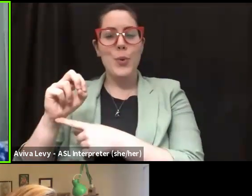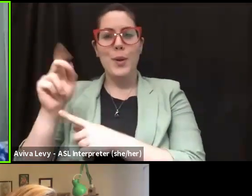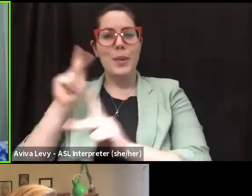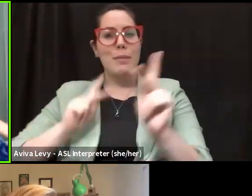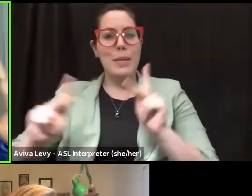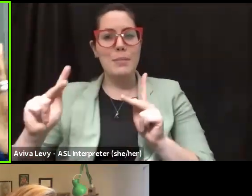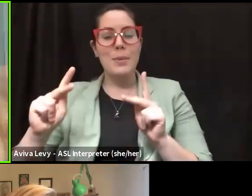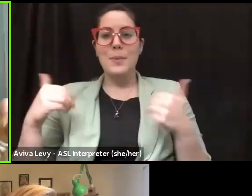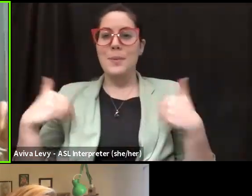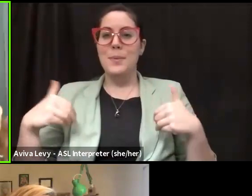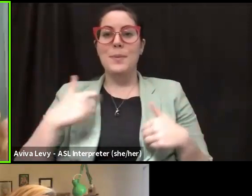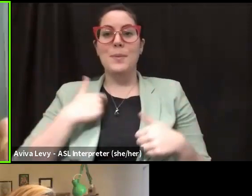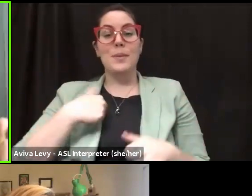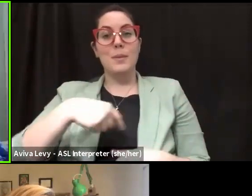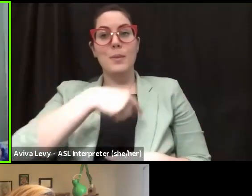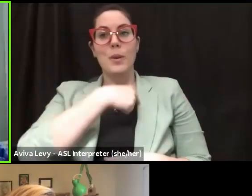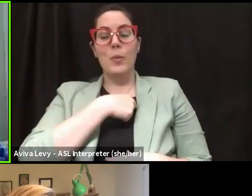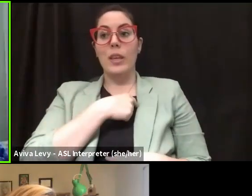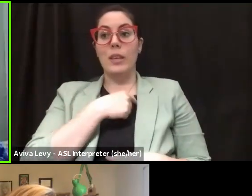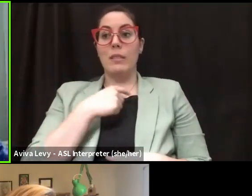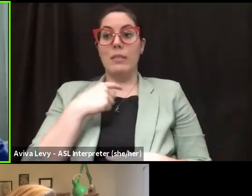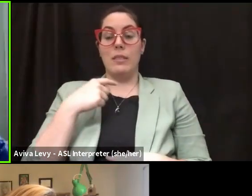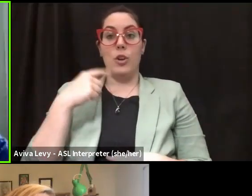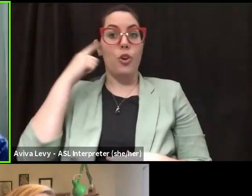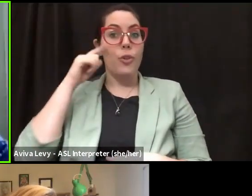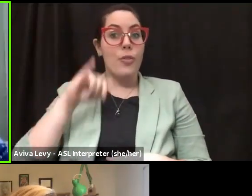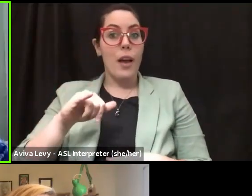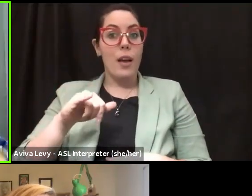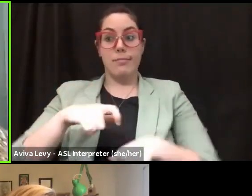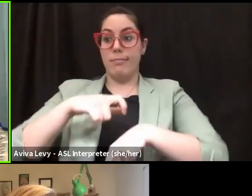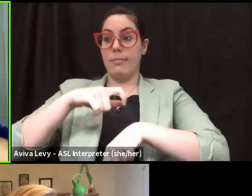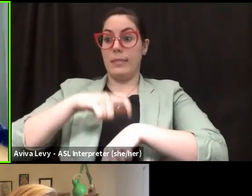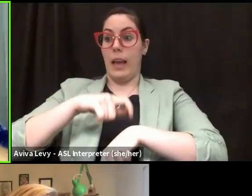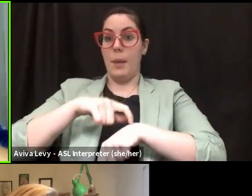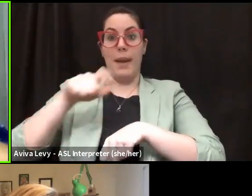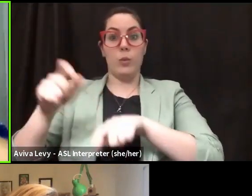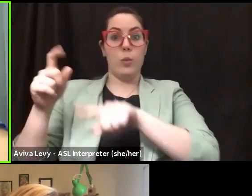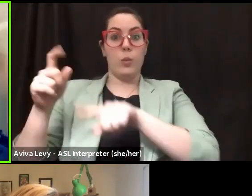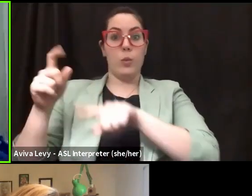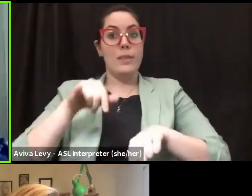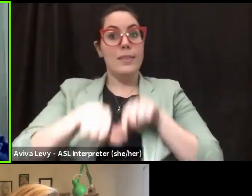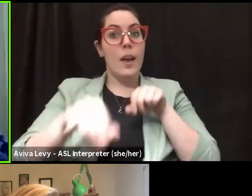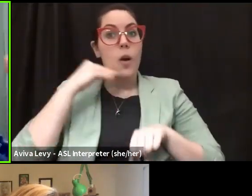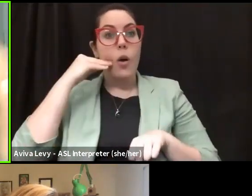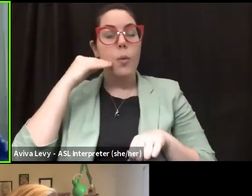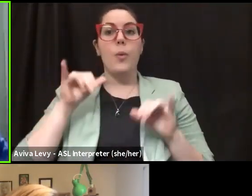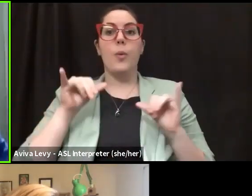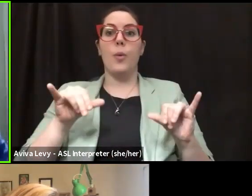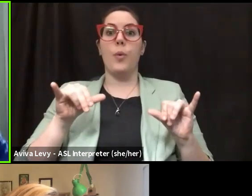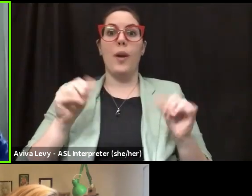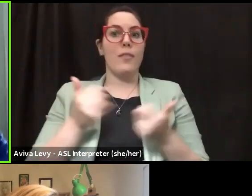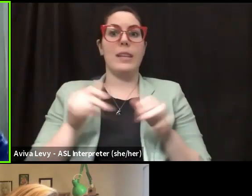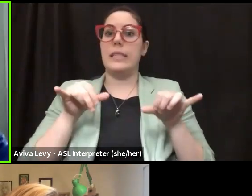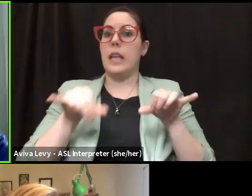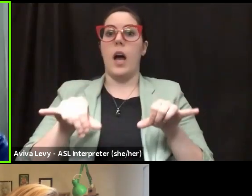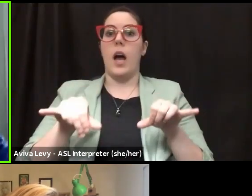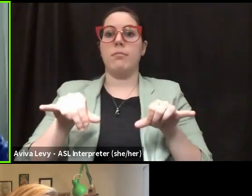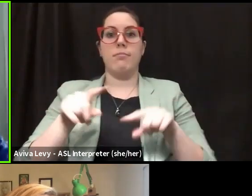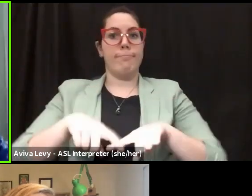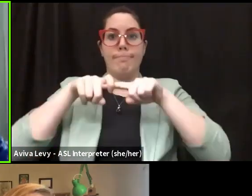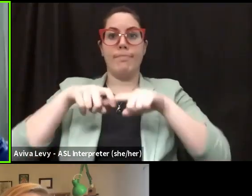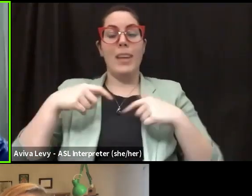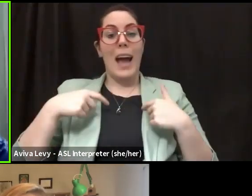We just kind of stopped everything. I was on my way, I had plane reservations to go to